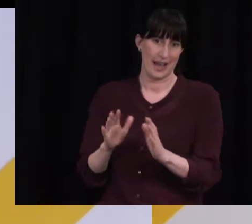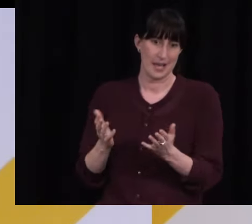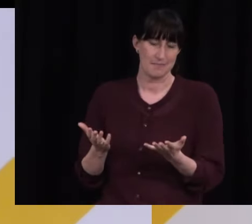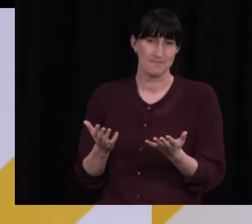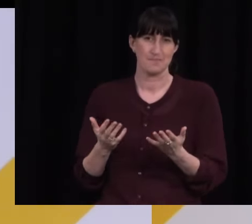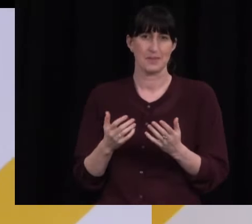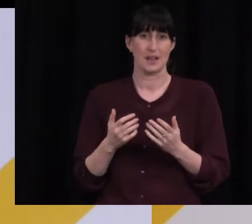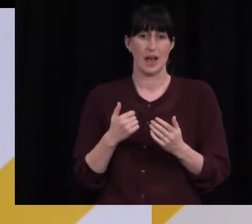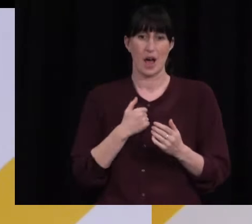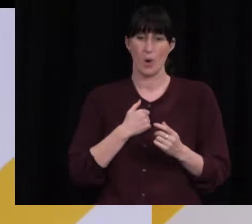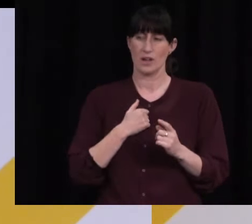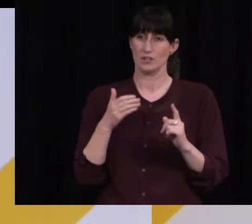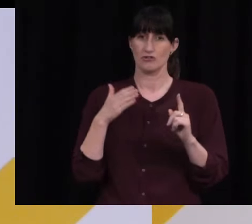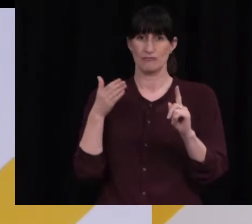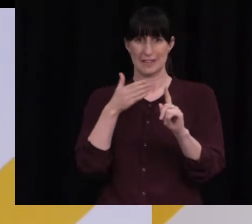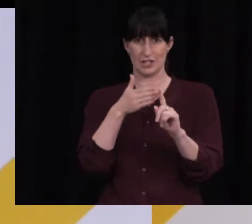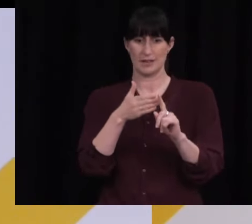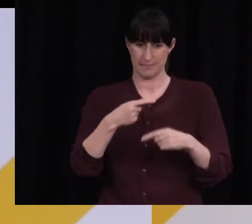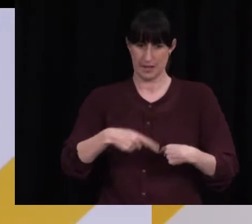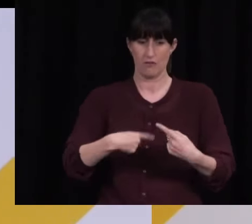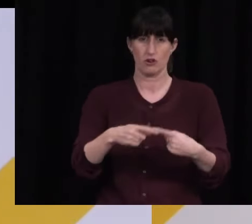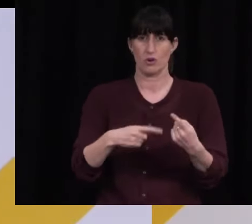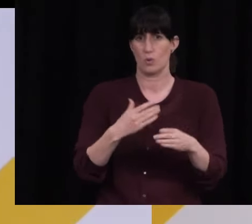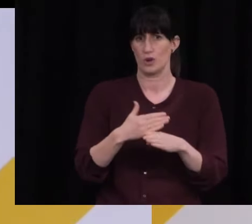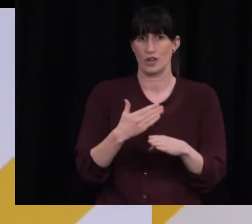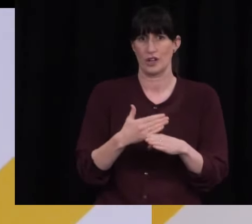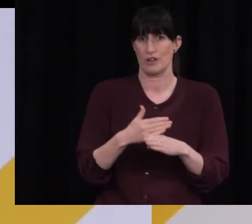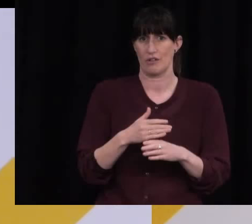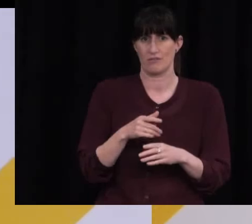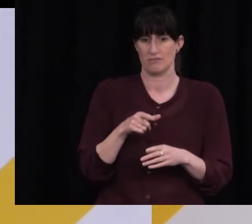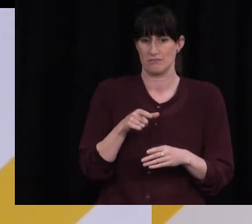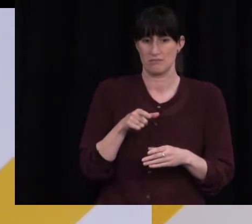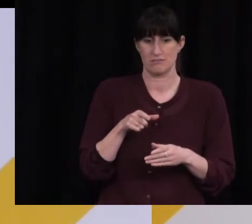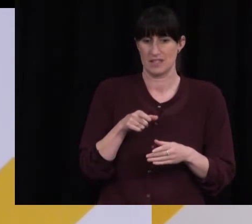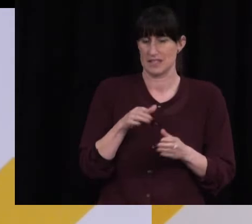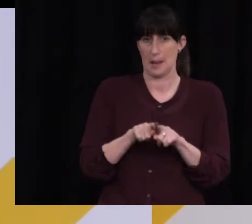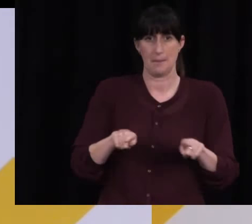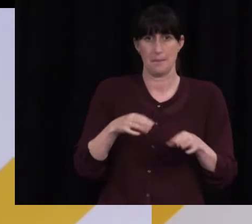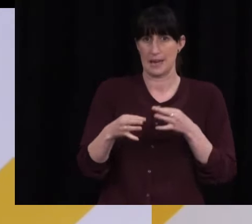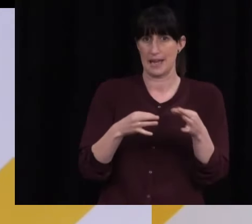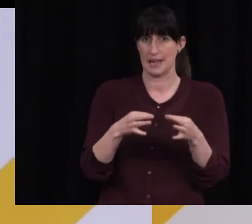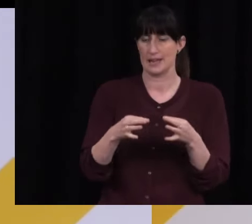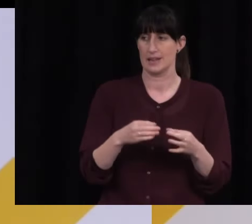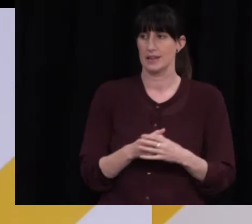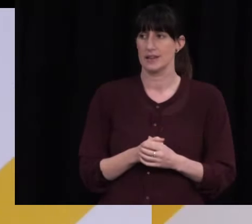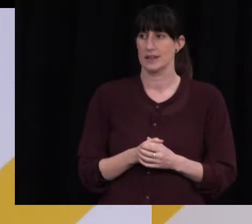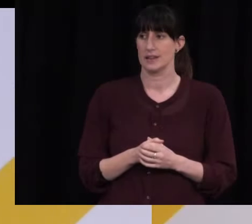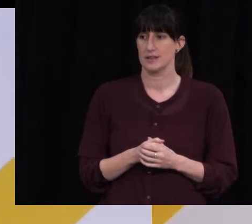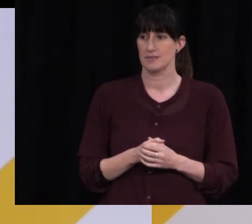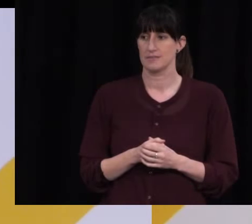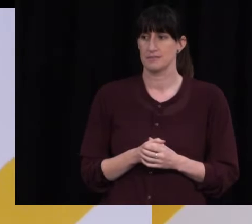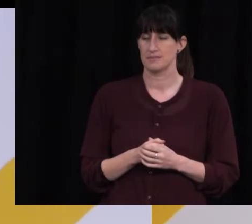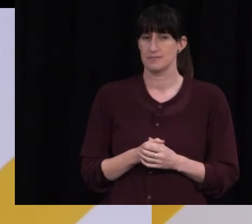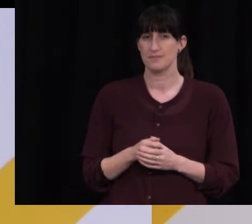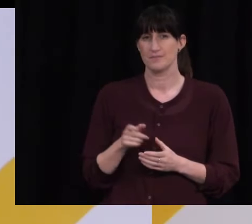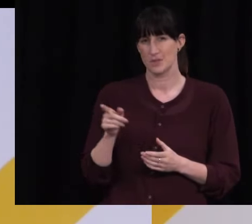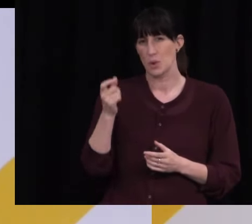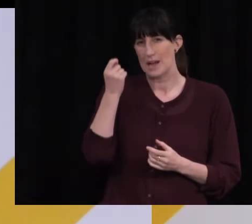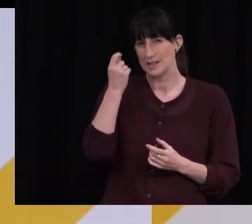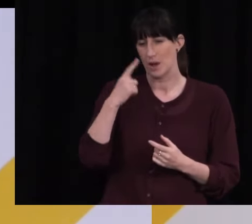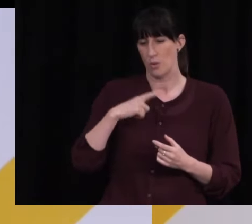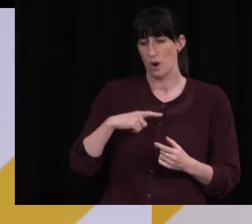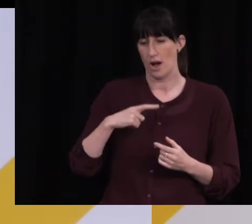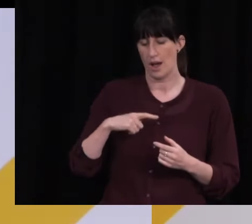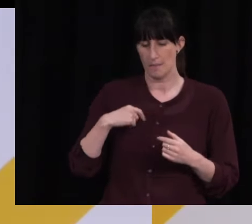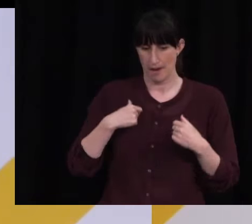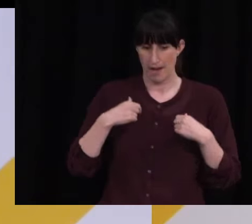our strategy, and that's what we're continuing to work to. And of course, you'll understand why I'm very focused on an